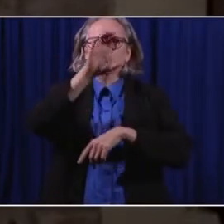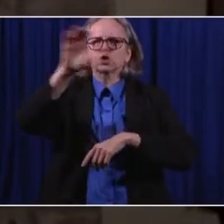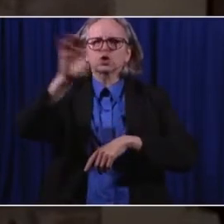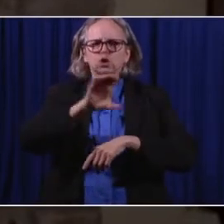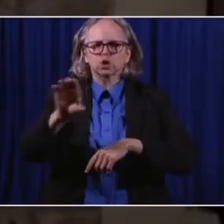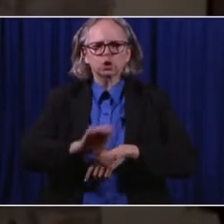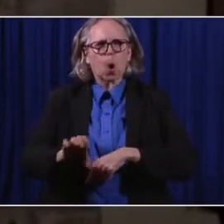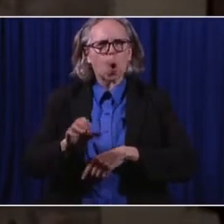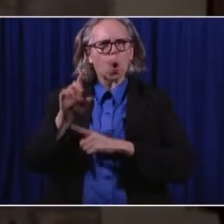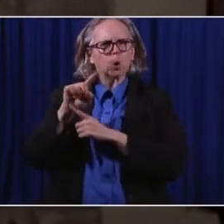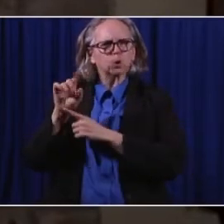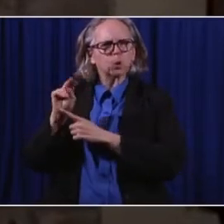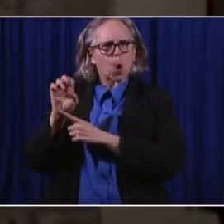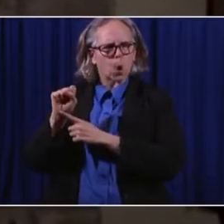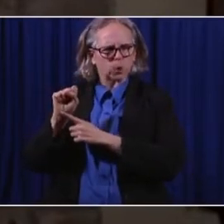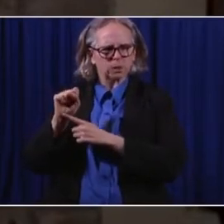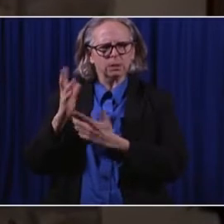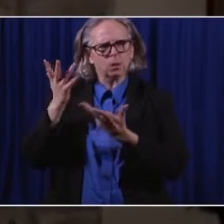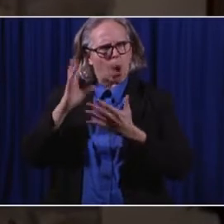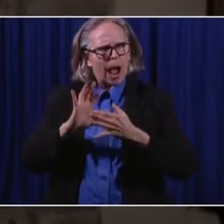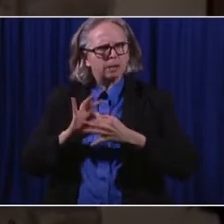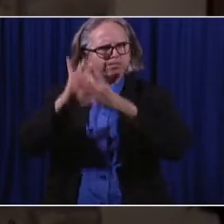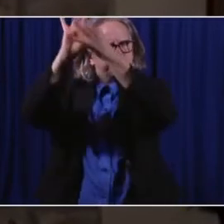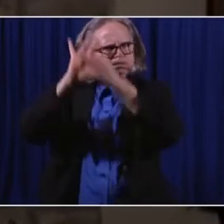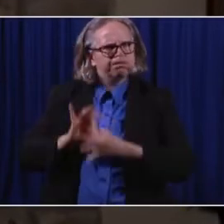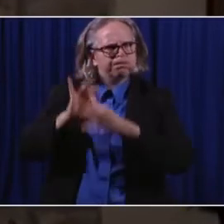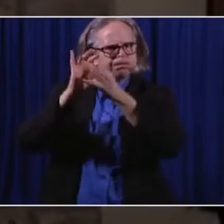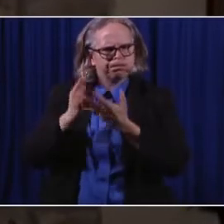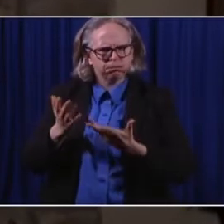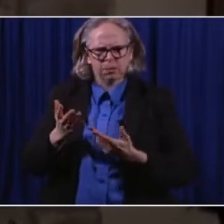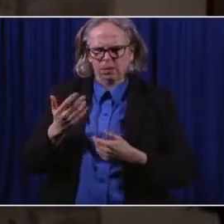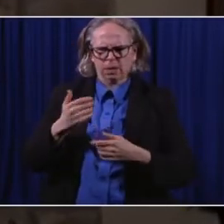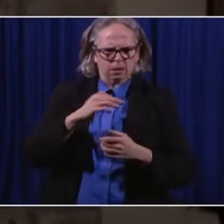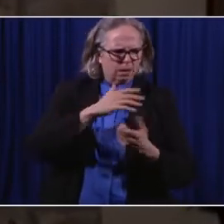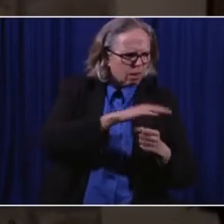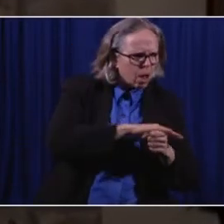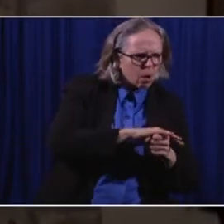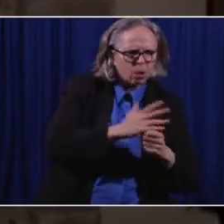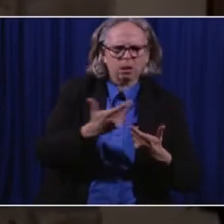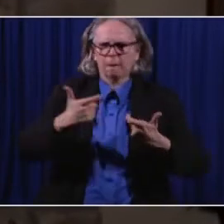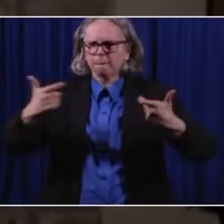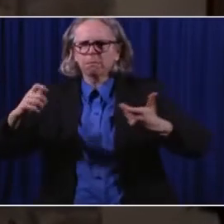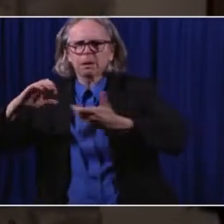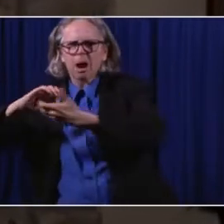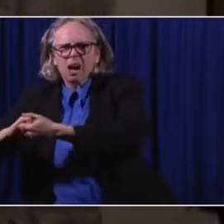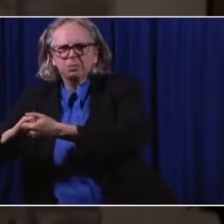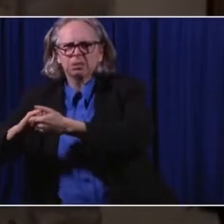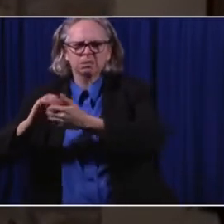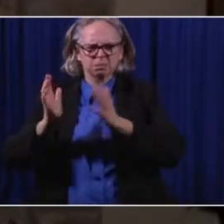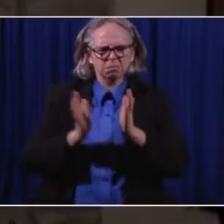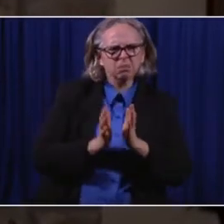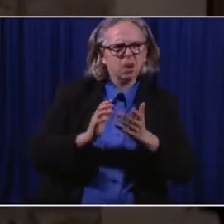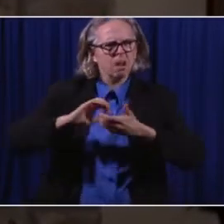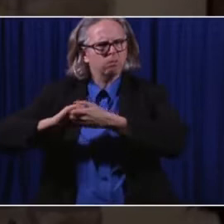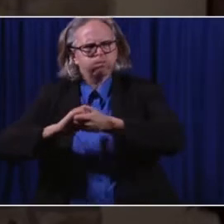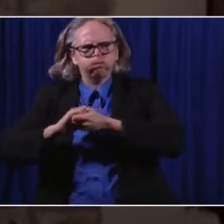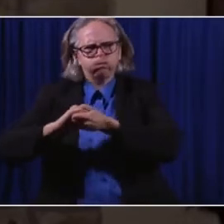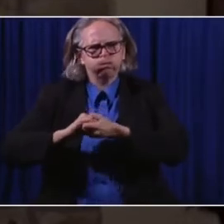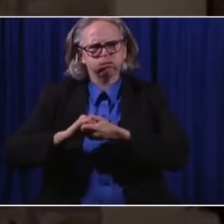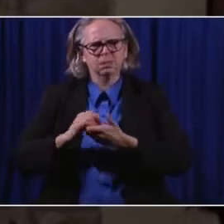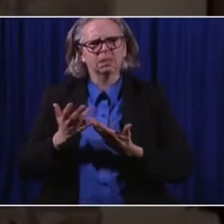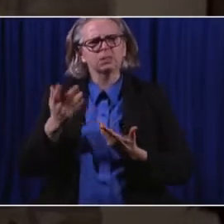the local hospitals that serve other Ohioans are getting what they need. Whether